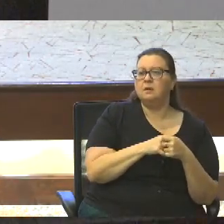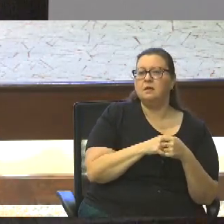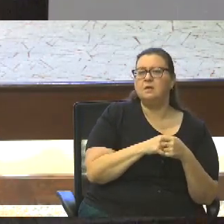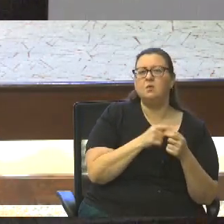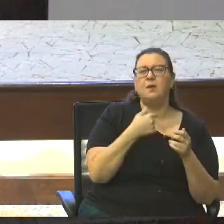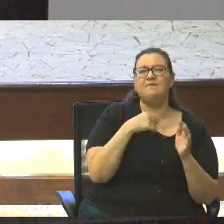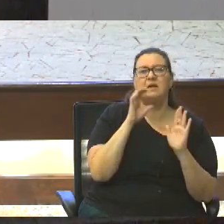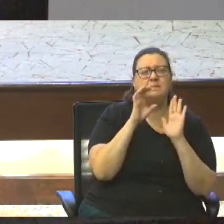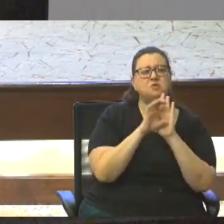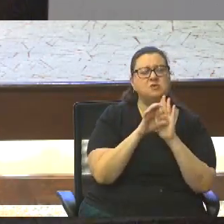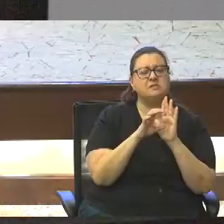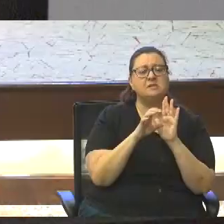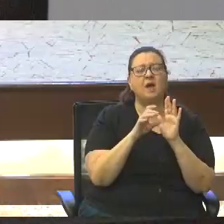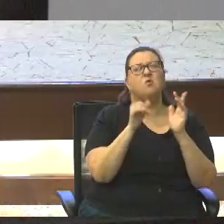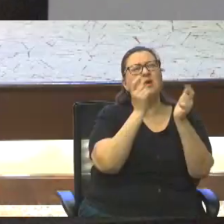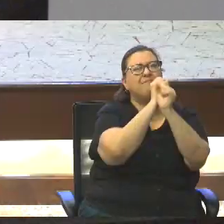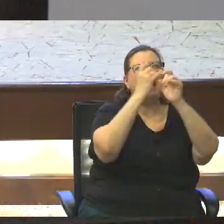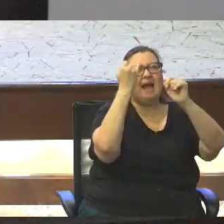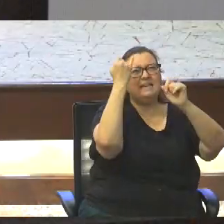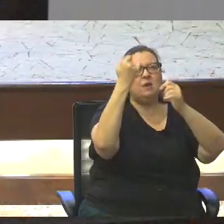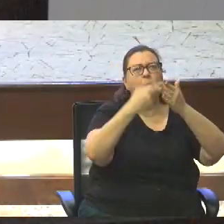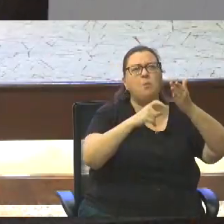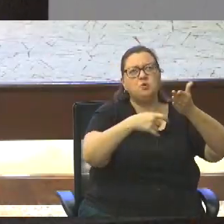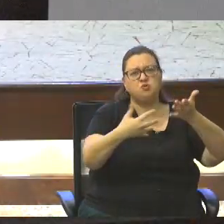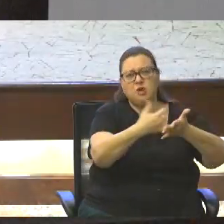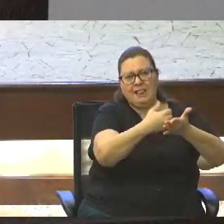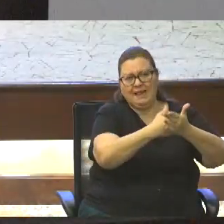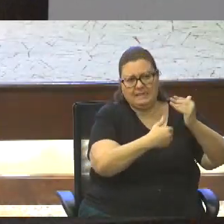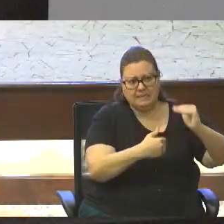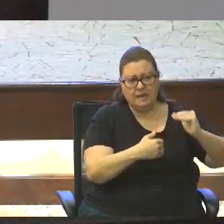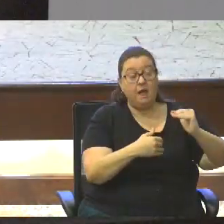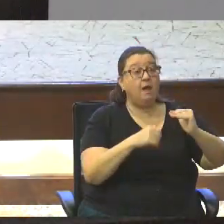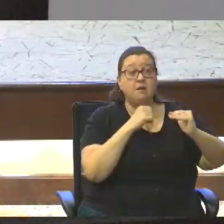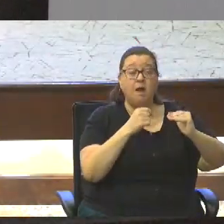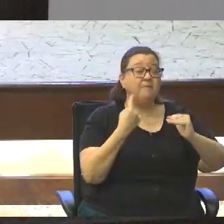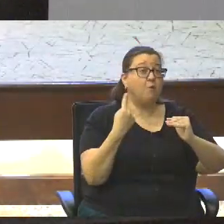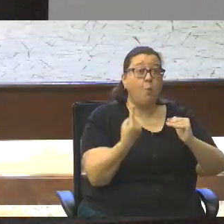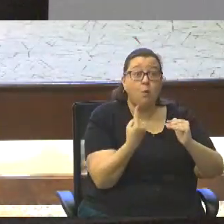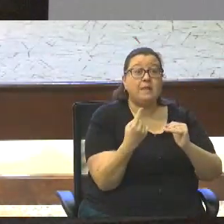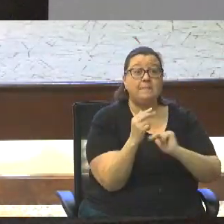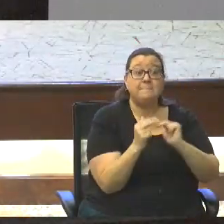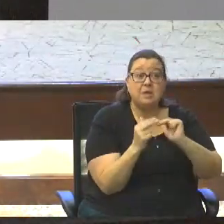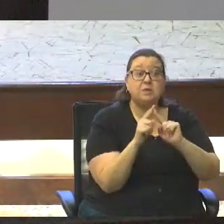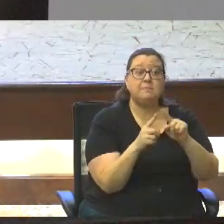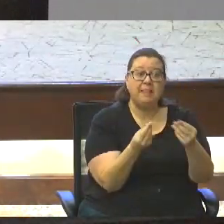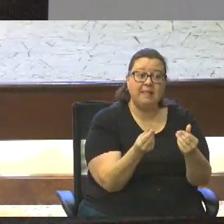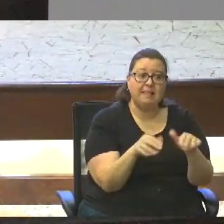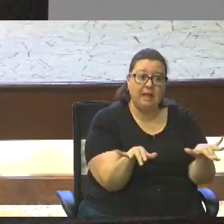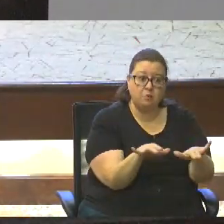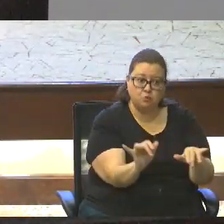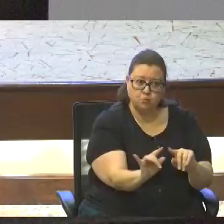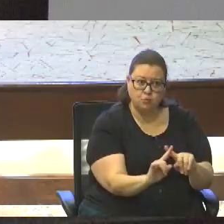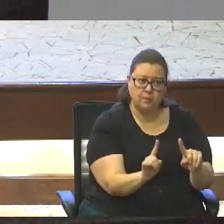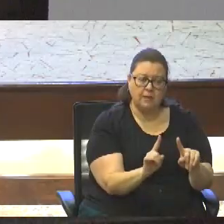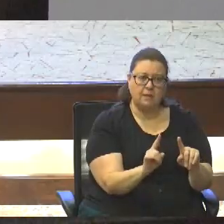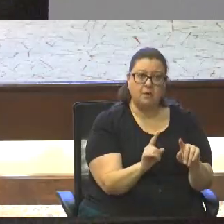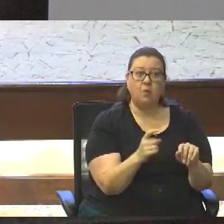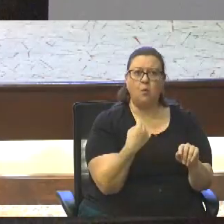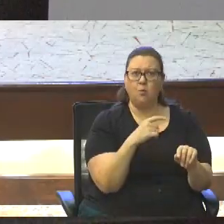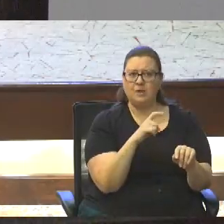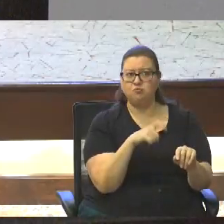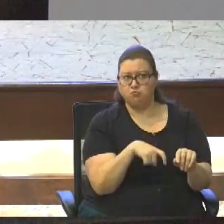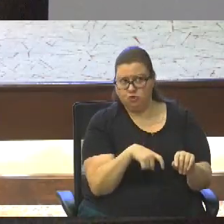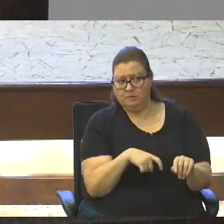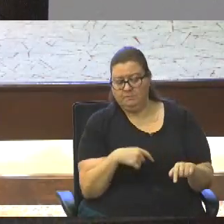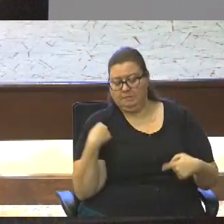images of what we should be collecting rent for, the entire space that they're using, not just the buildings. Right. So it sounds like we should have been